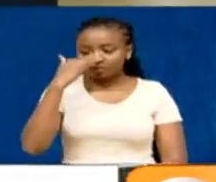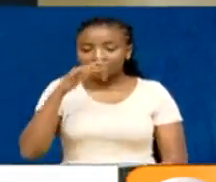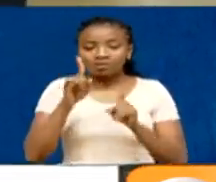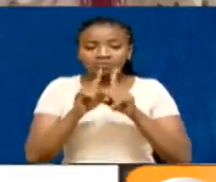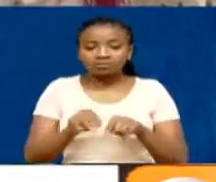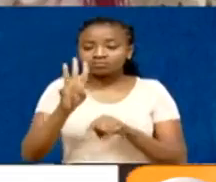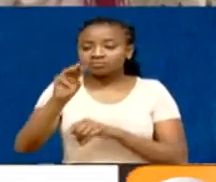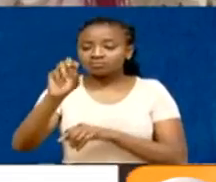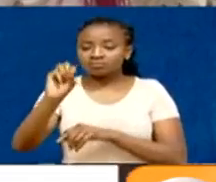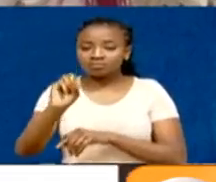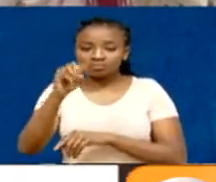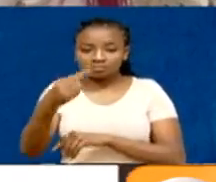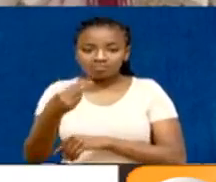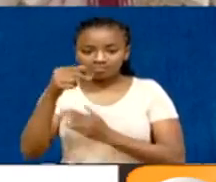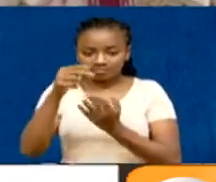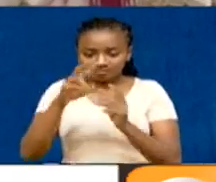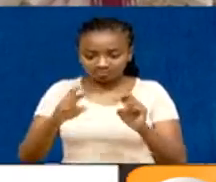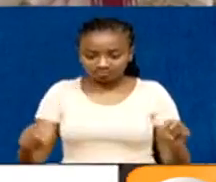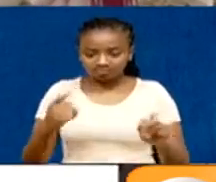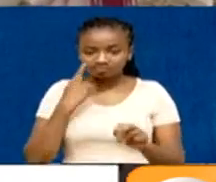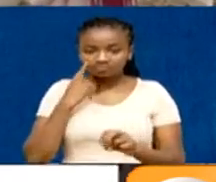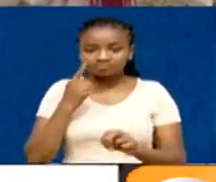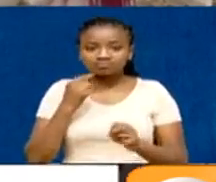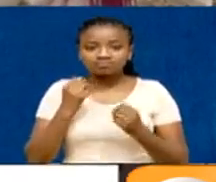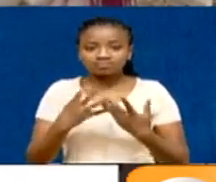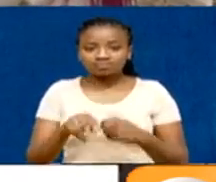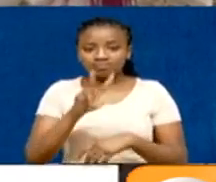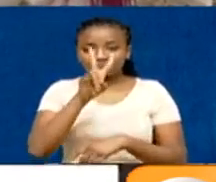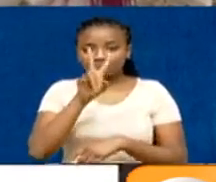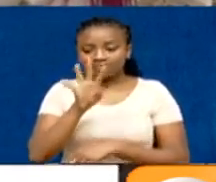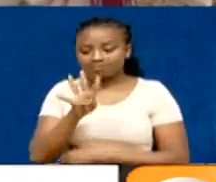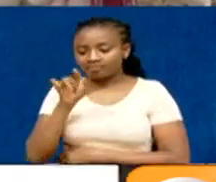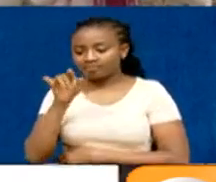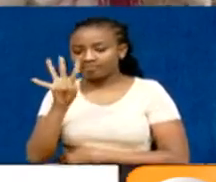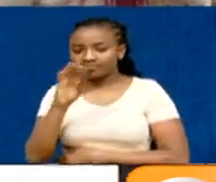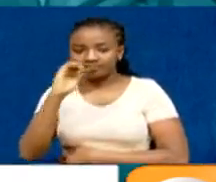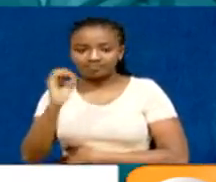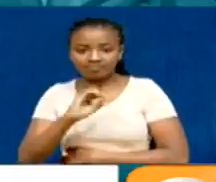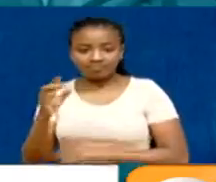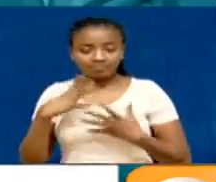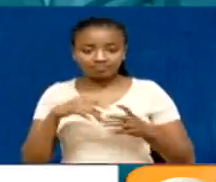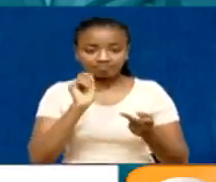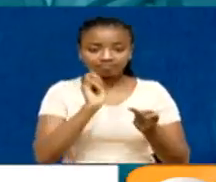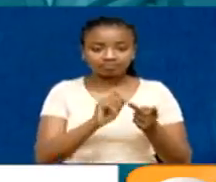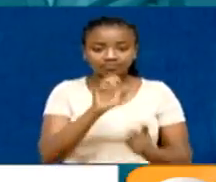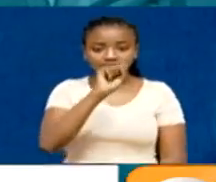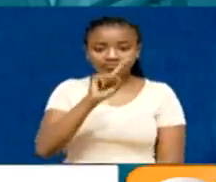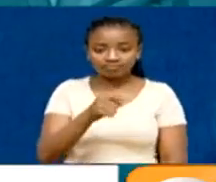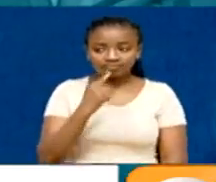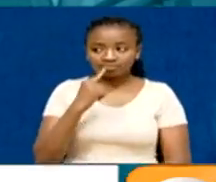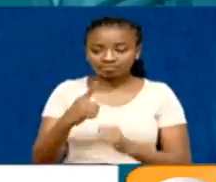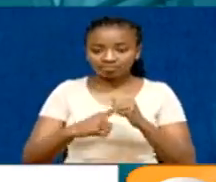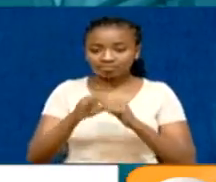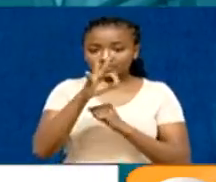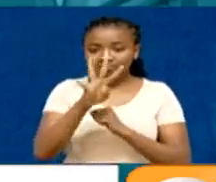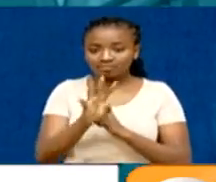Health showing a high positivity rate of 24.4% from a sample size of 5,635